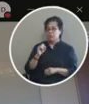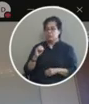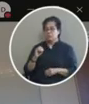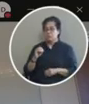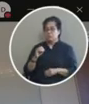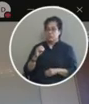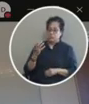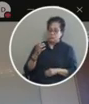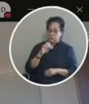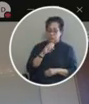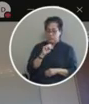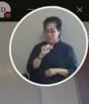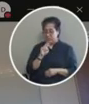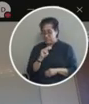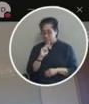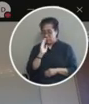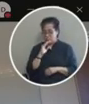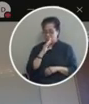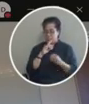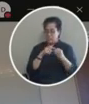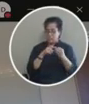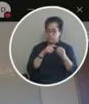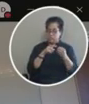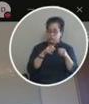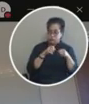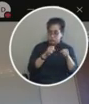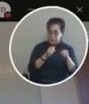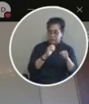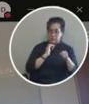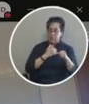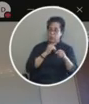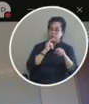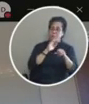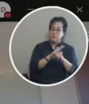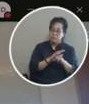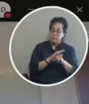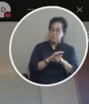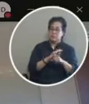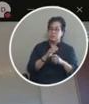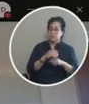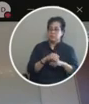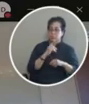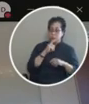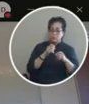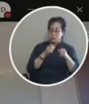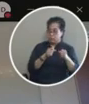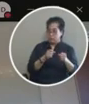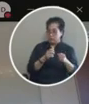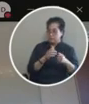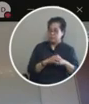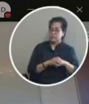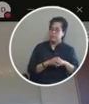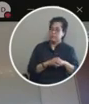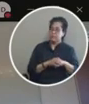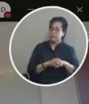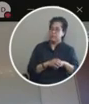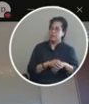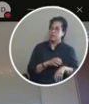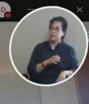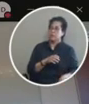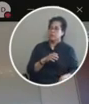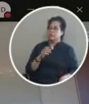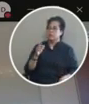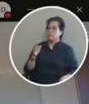talk a little bit about streets and the commitment and what we're going to continue to do on the street side. Yes, Mayor, Mayor and Council.